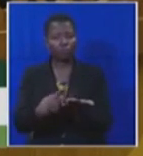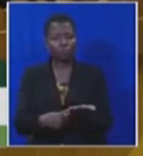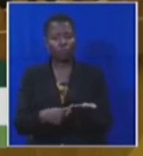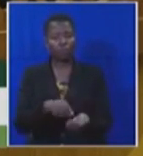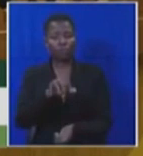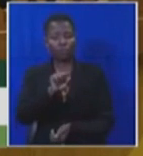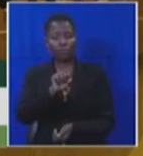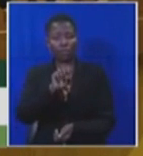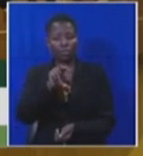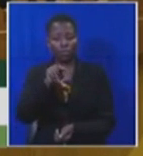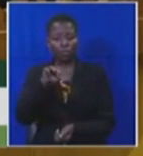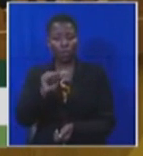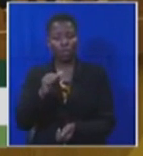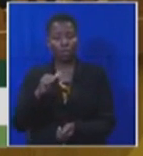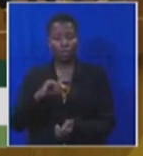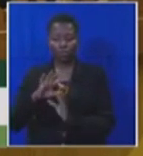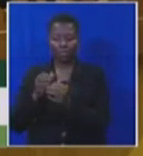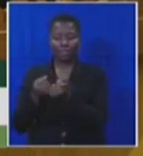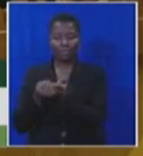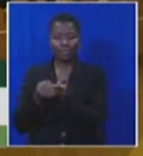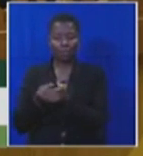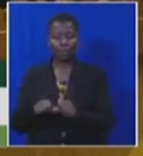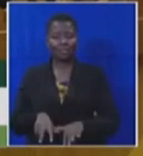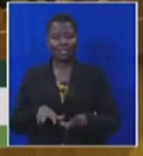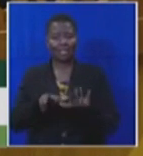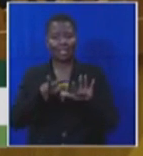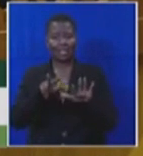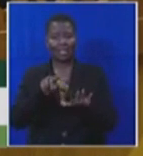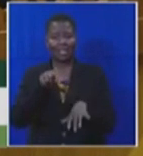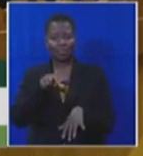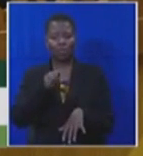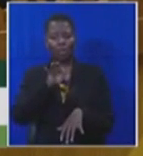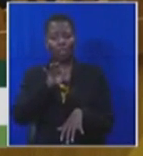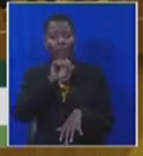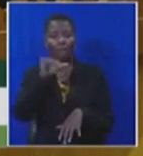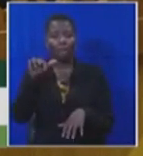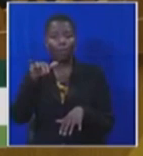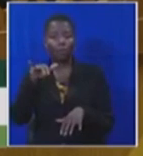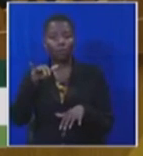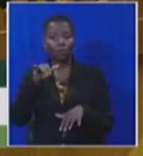in solidarity with the 8.3 million South Africans without jobs.